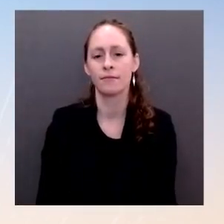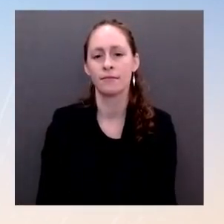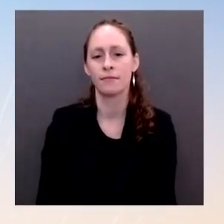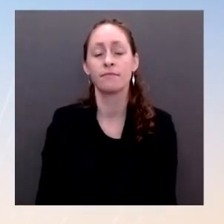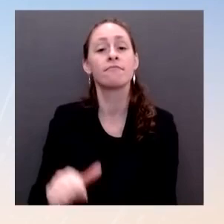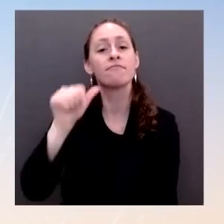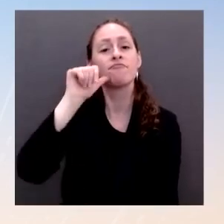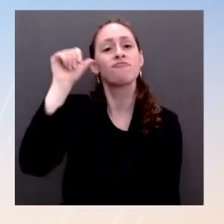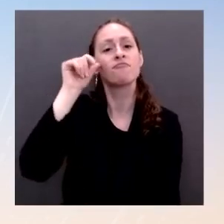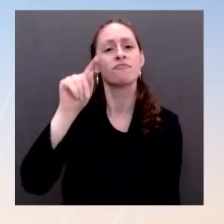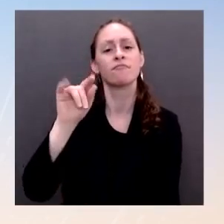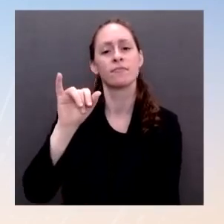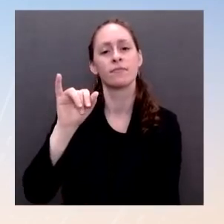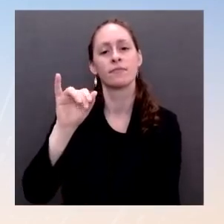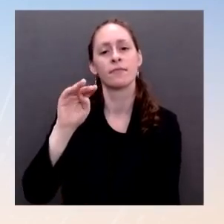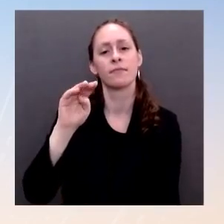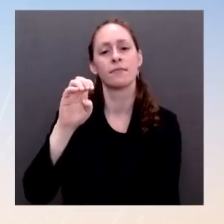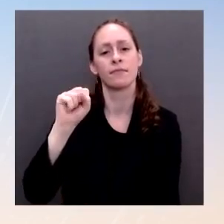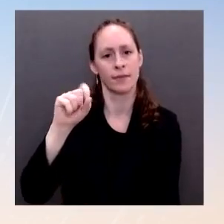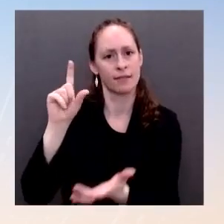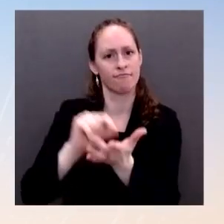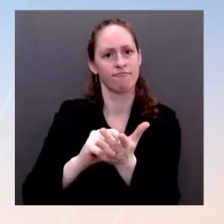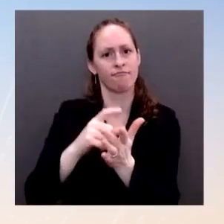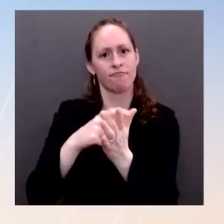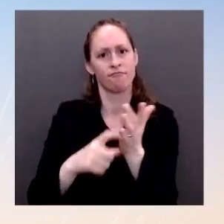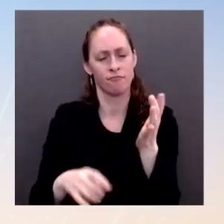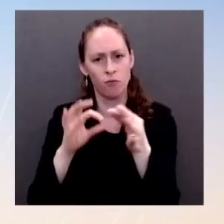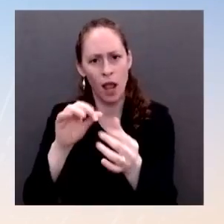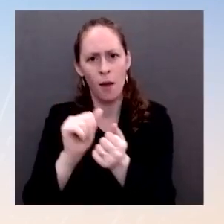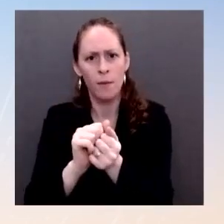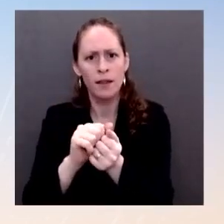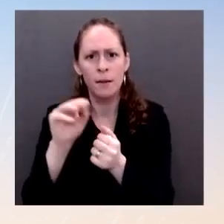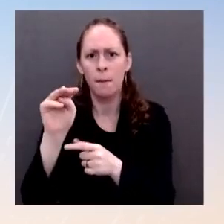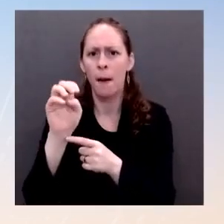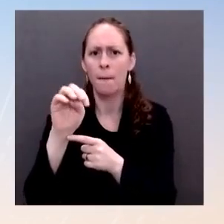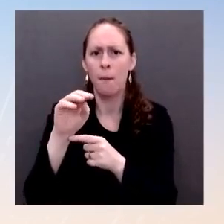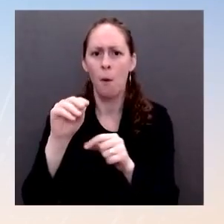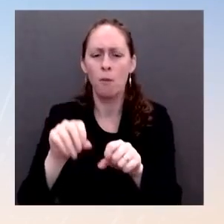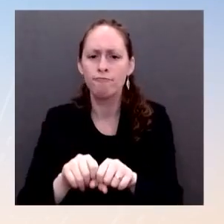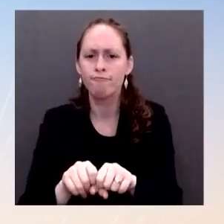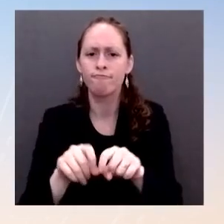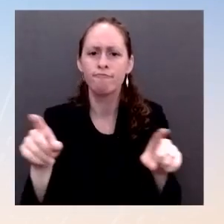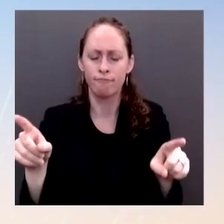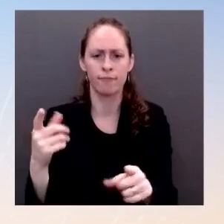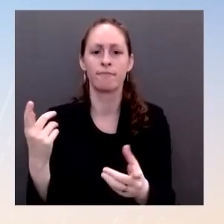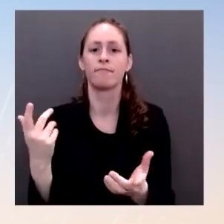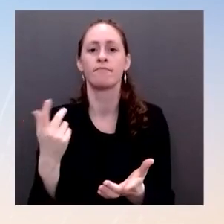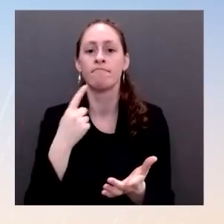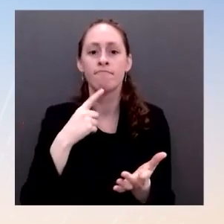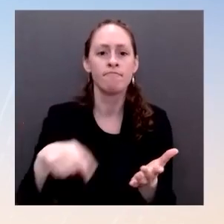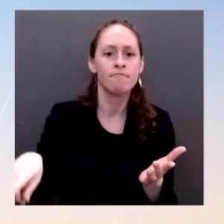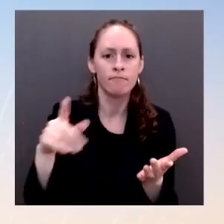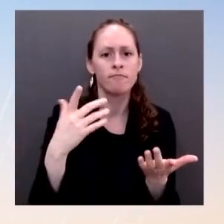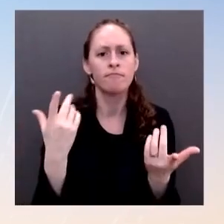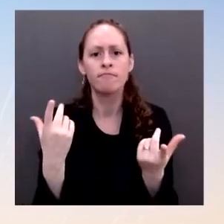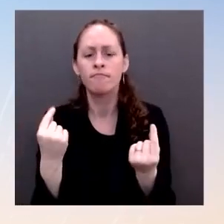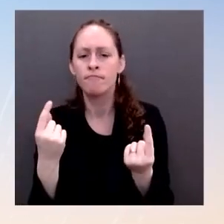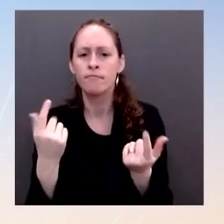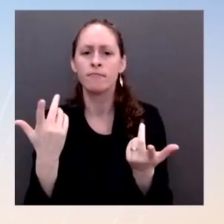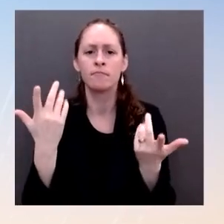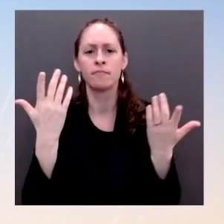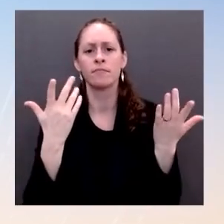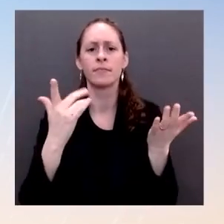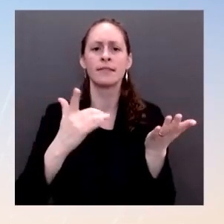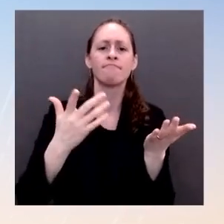on clemency for drug offenders and police department reforms. Can you give any sort of time, can you confirm that that's kind of